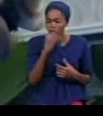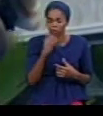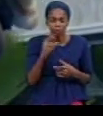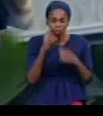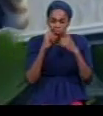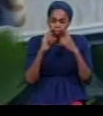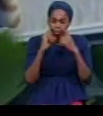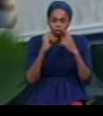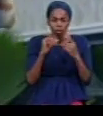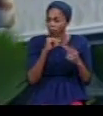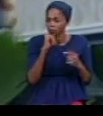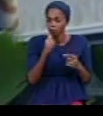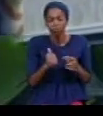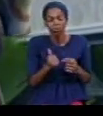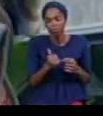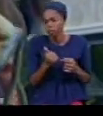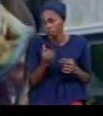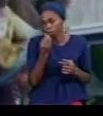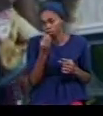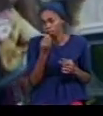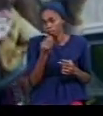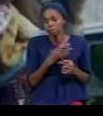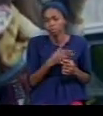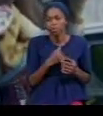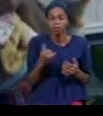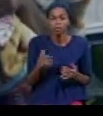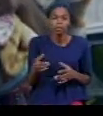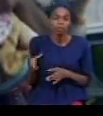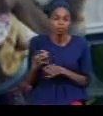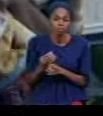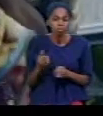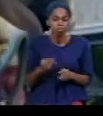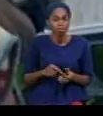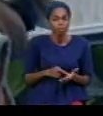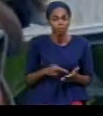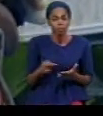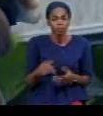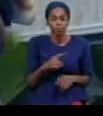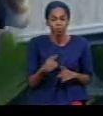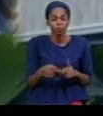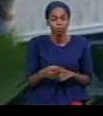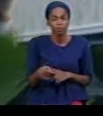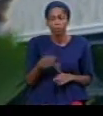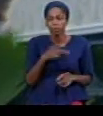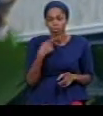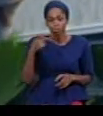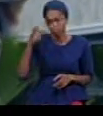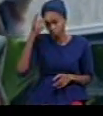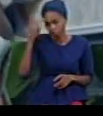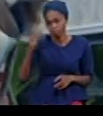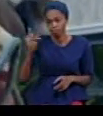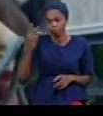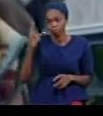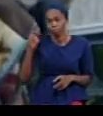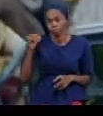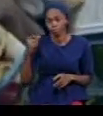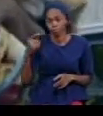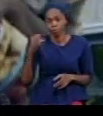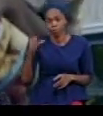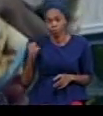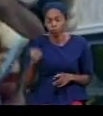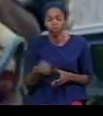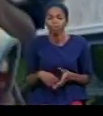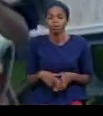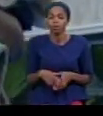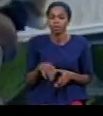So I took this report, and when GS came up, I lifted it up. I said, God, today is the day of this girl's